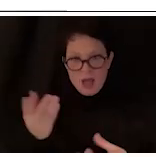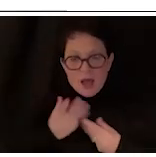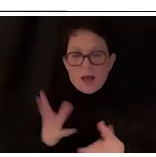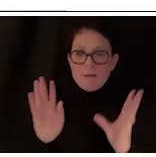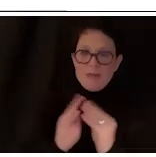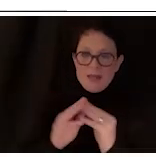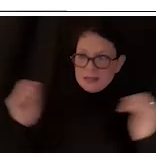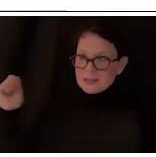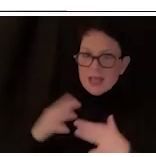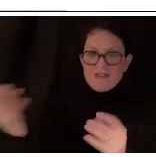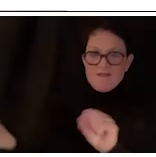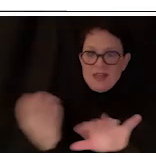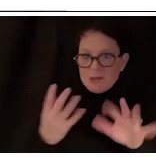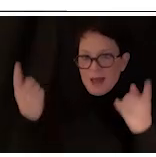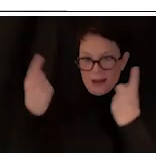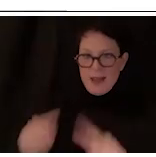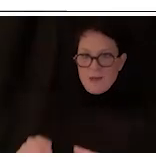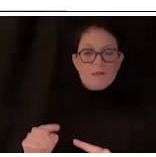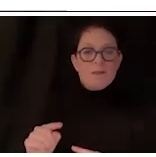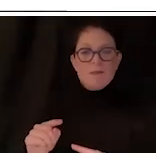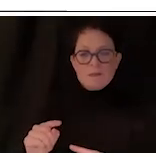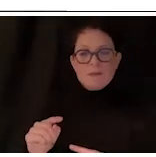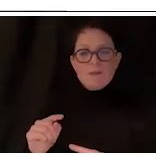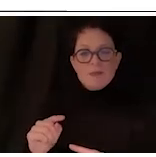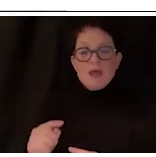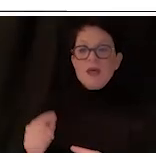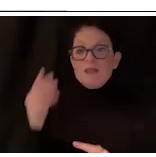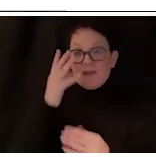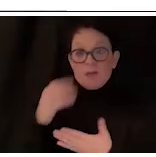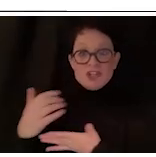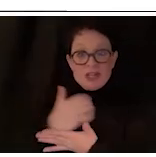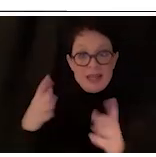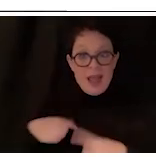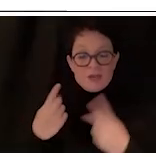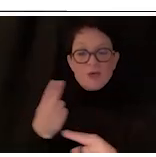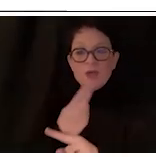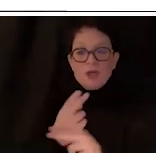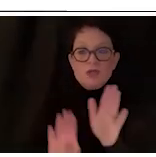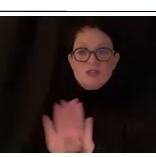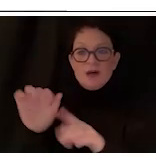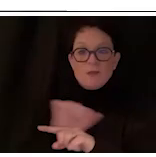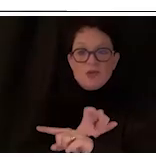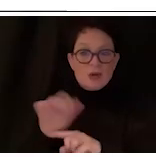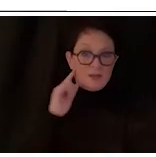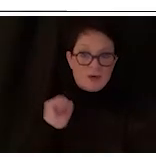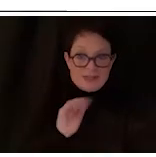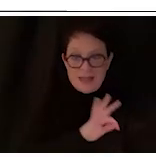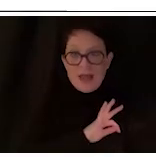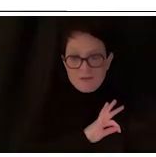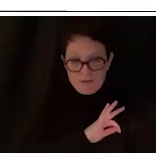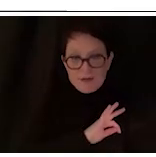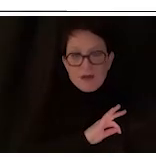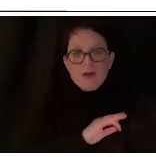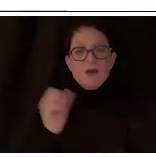got feedback from people. The information that we got, we used to develop trainings for staff.